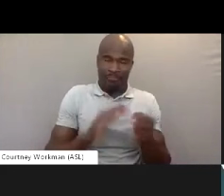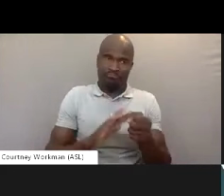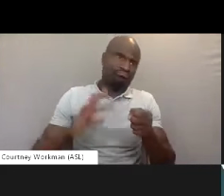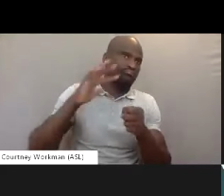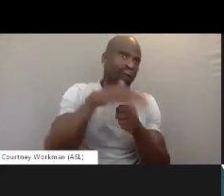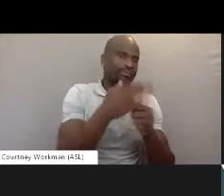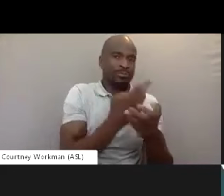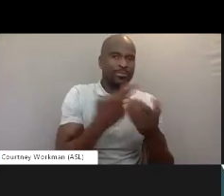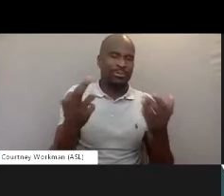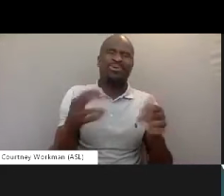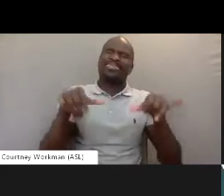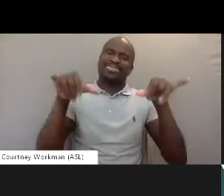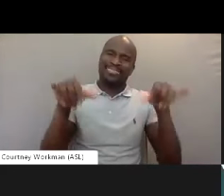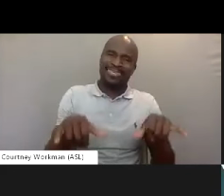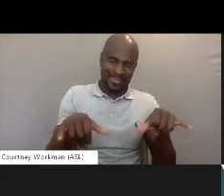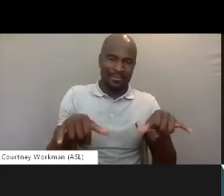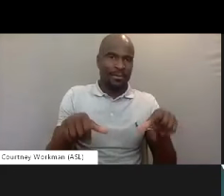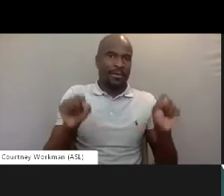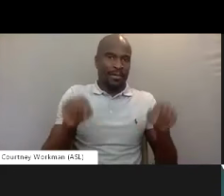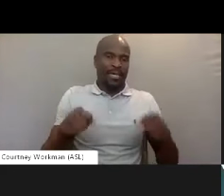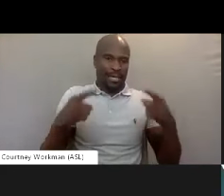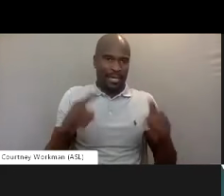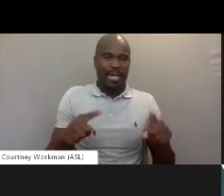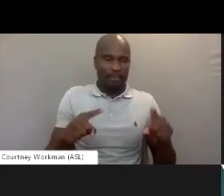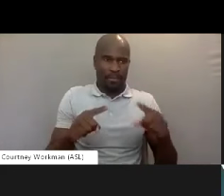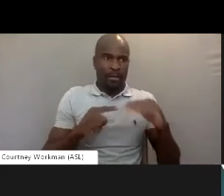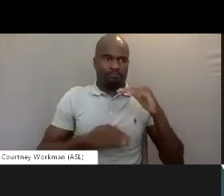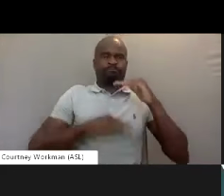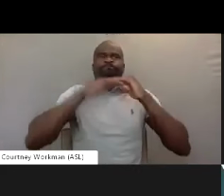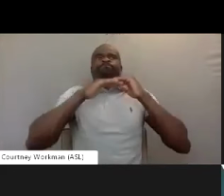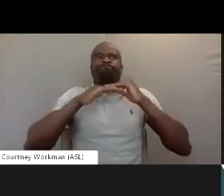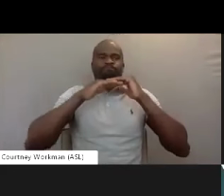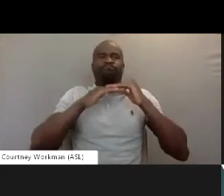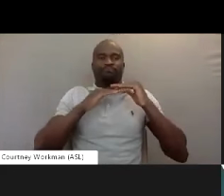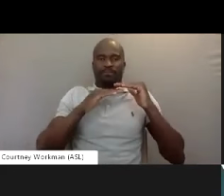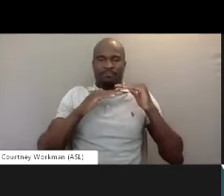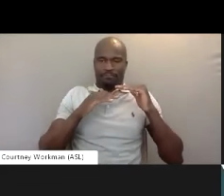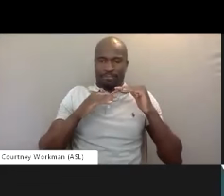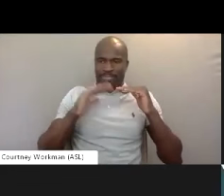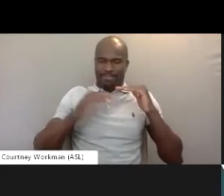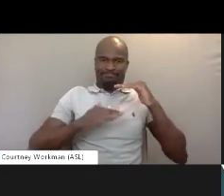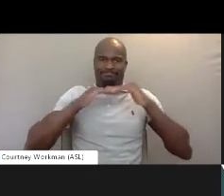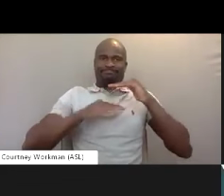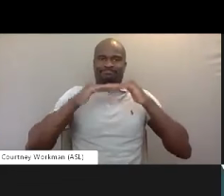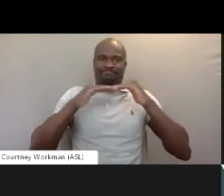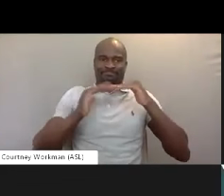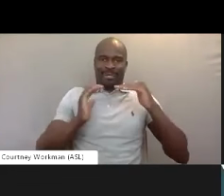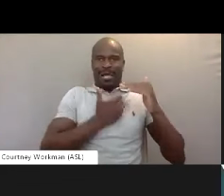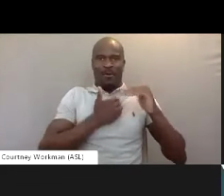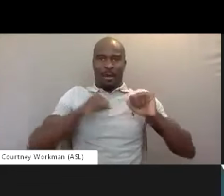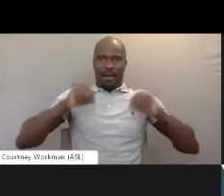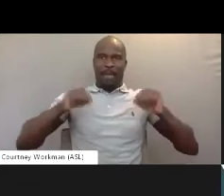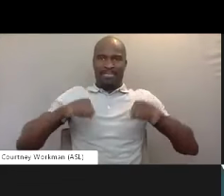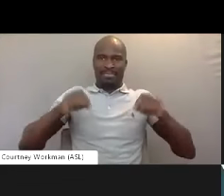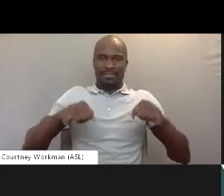they still are tapped and become at their capacity to be able to provide the services needed often. So you think about that